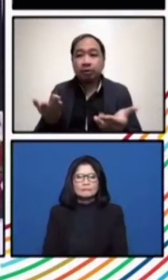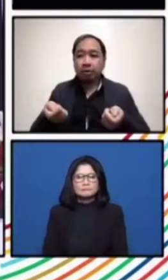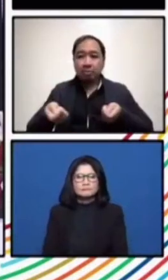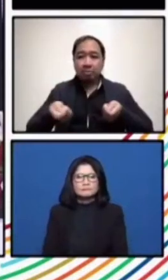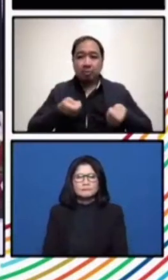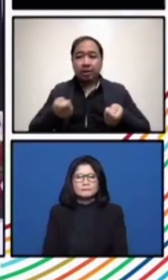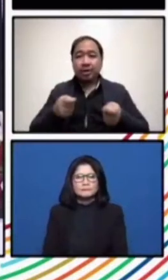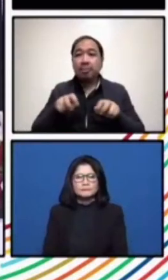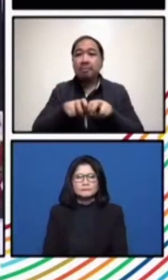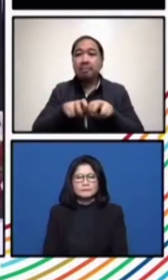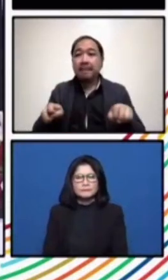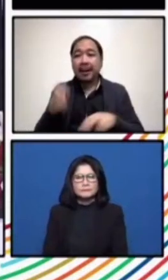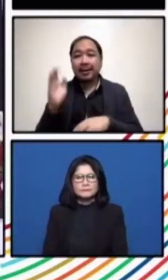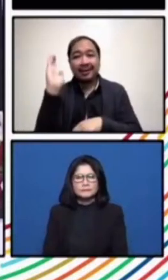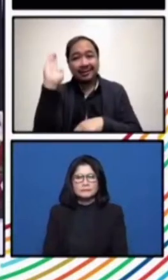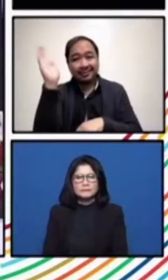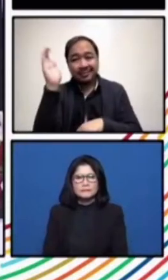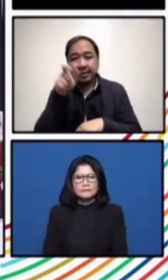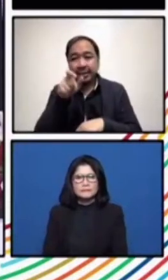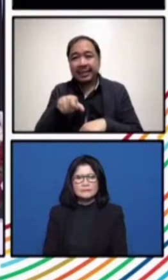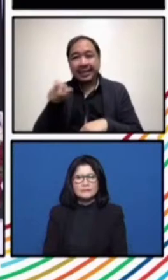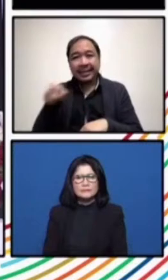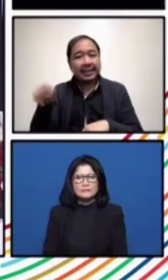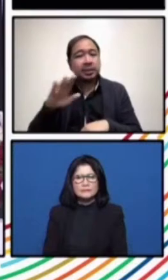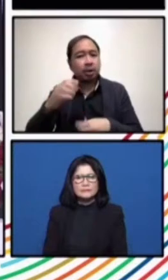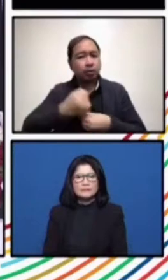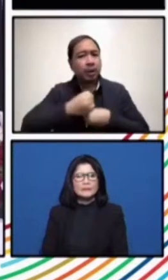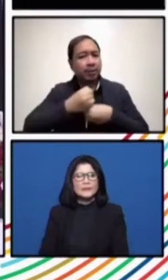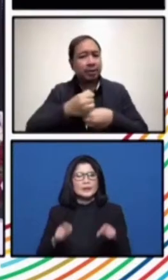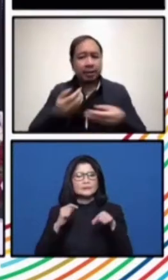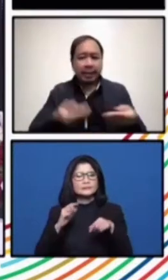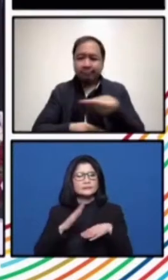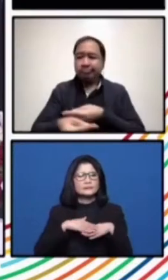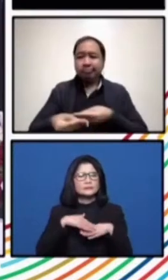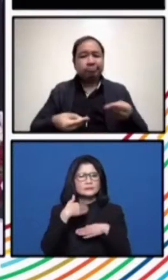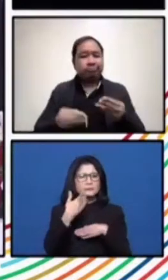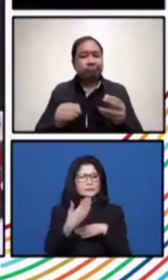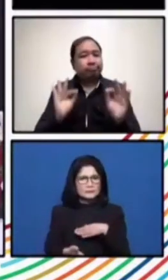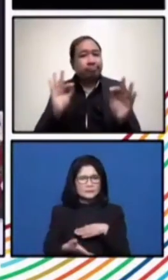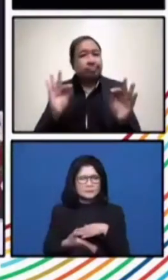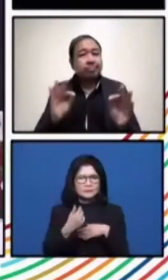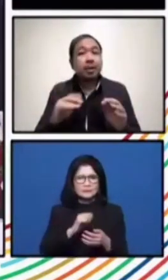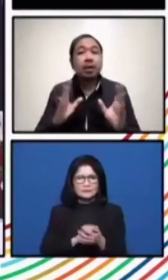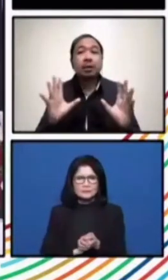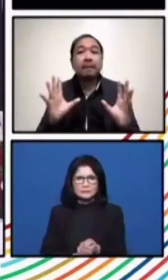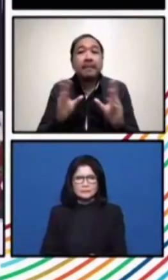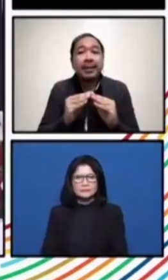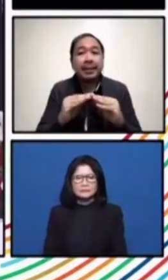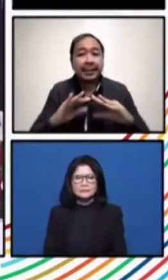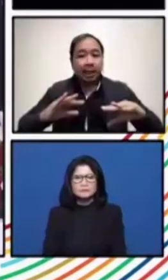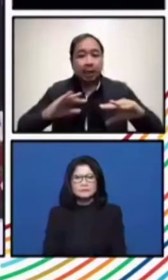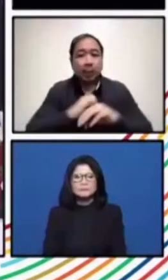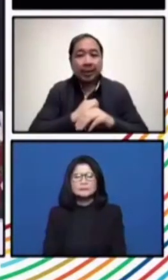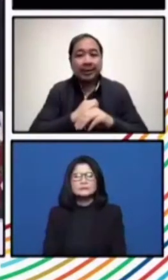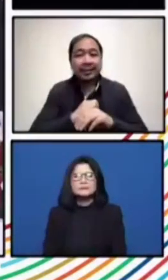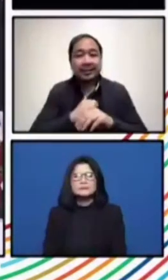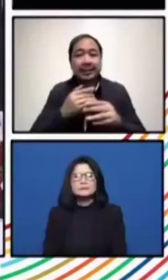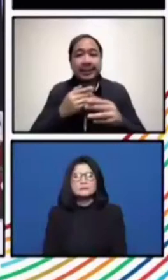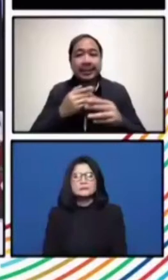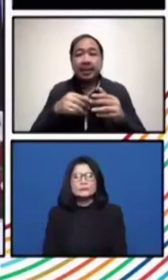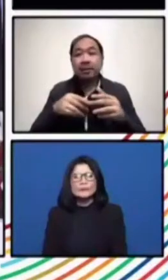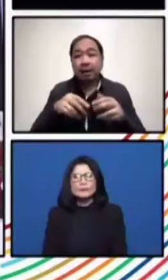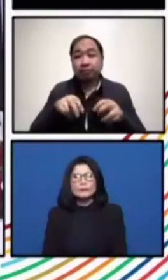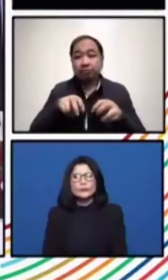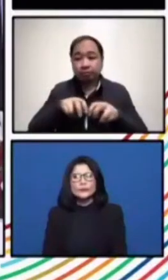panelists and delegates for the Lively discussion the meeting has now concluded the deliberations on Round Table